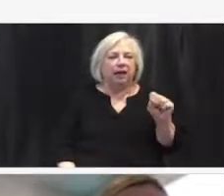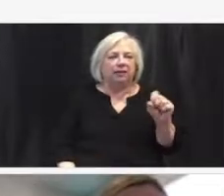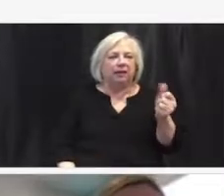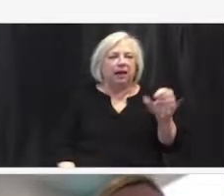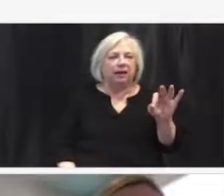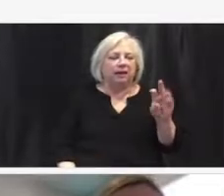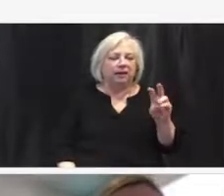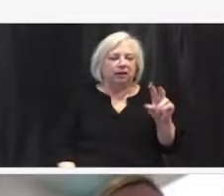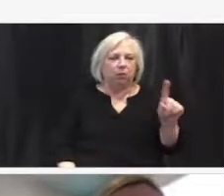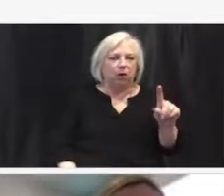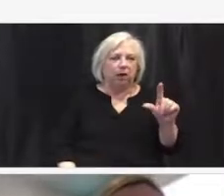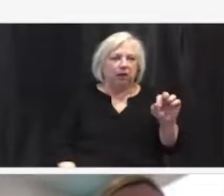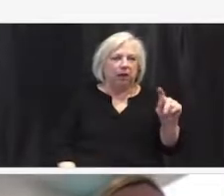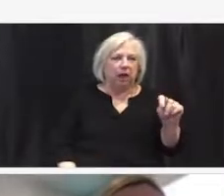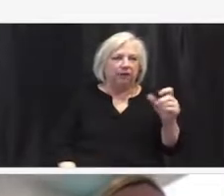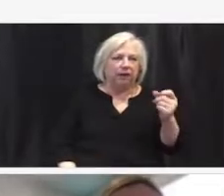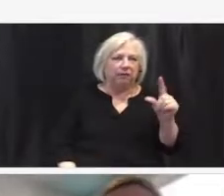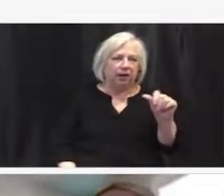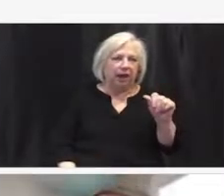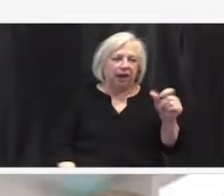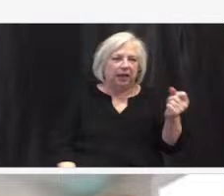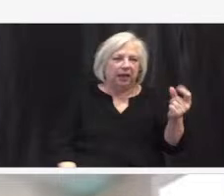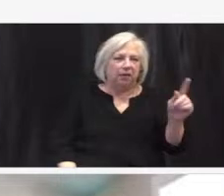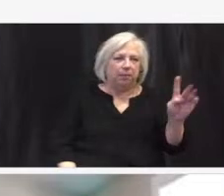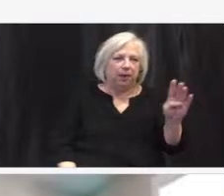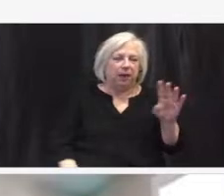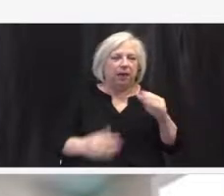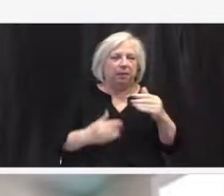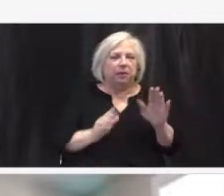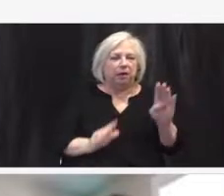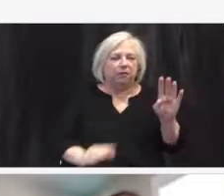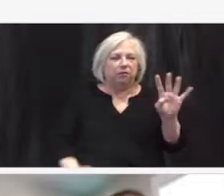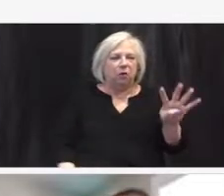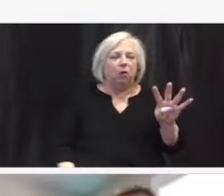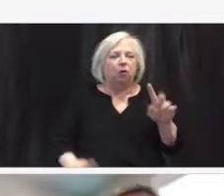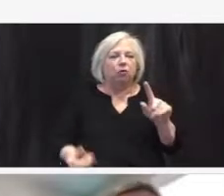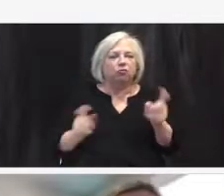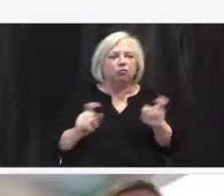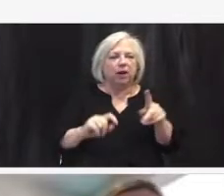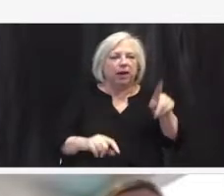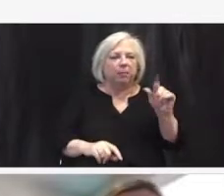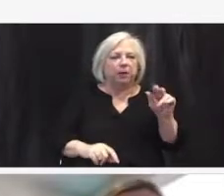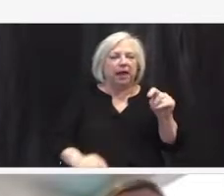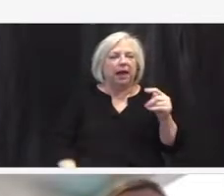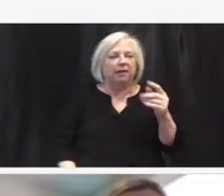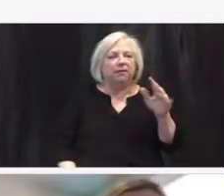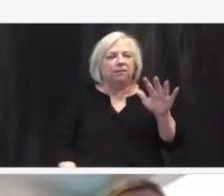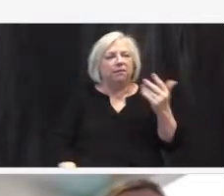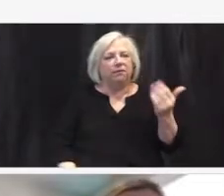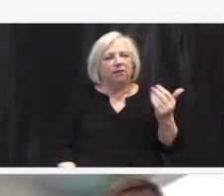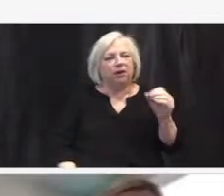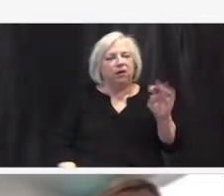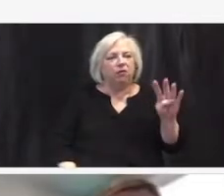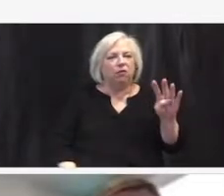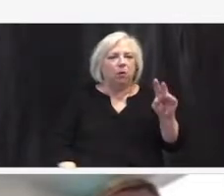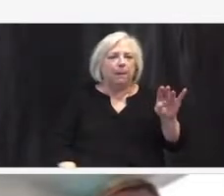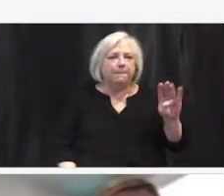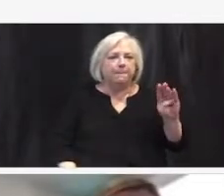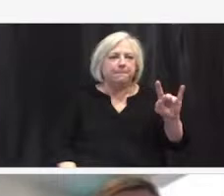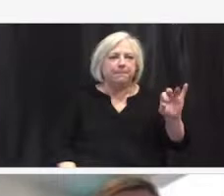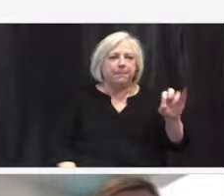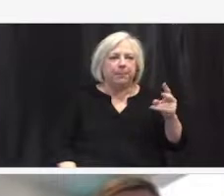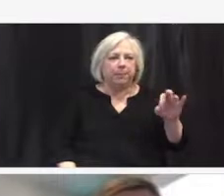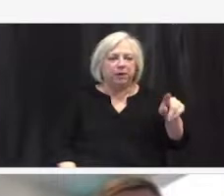lots 11A and 11B, Block 24, Centennial Edition replat, 1504 Bishop Street. Staff recommends